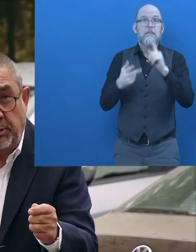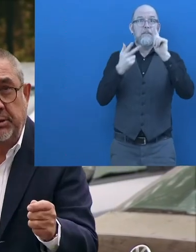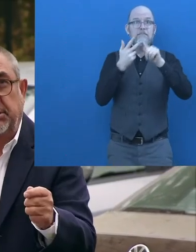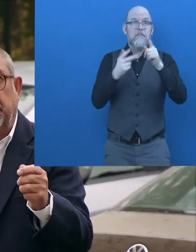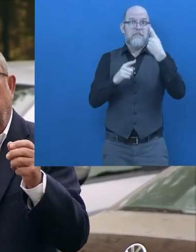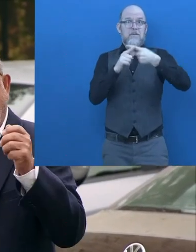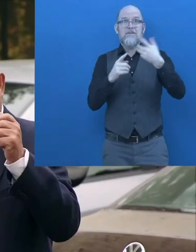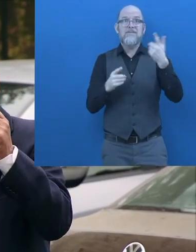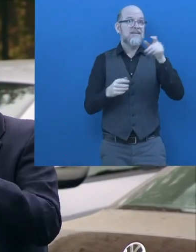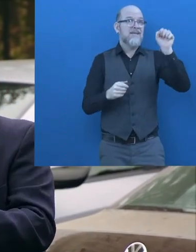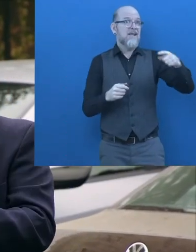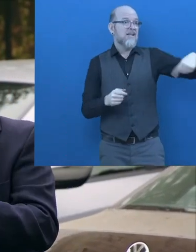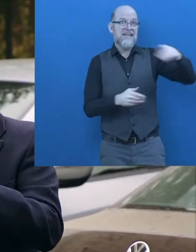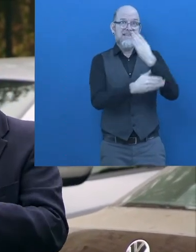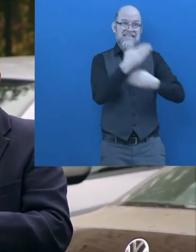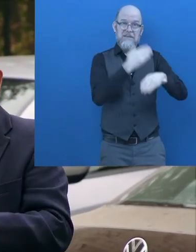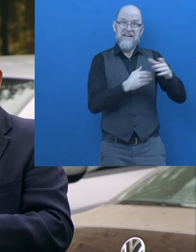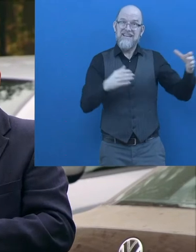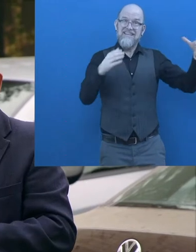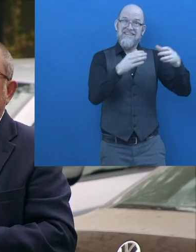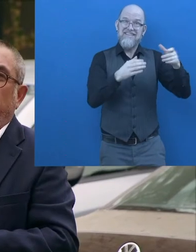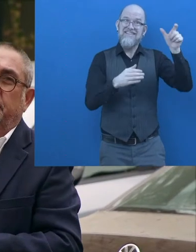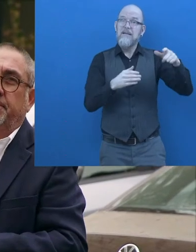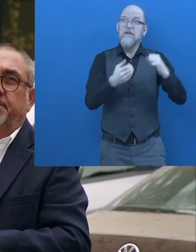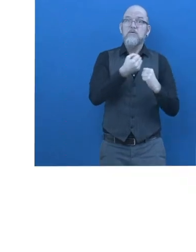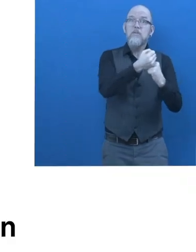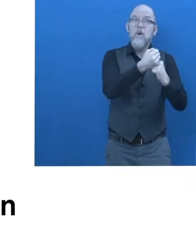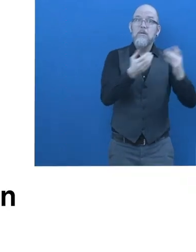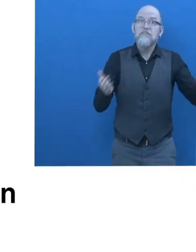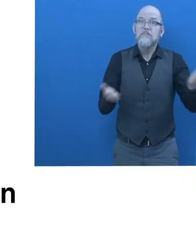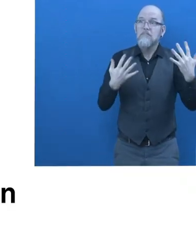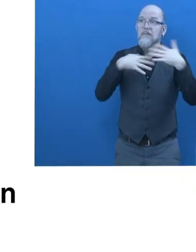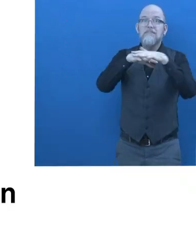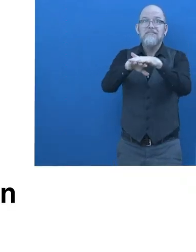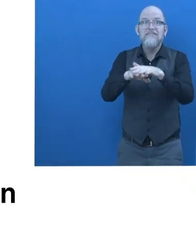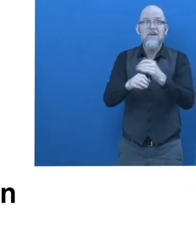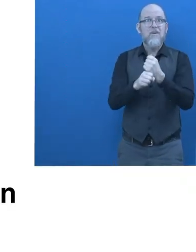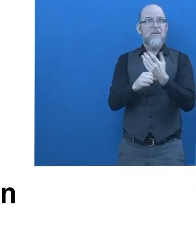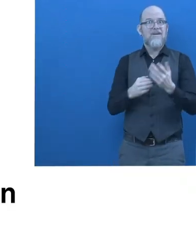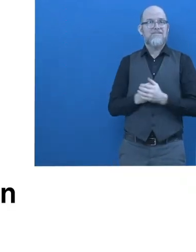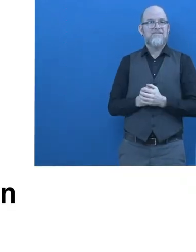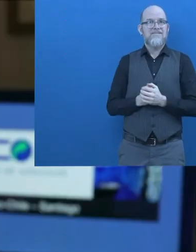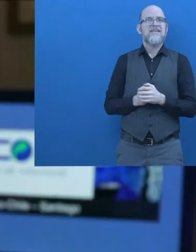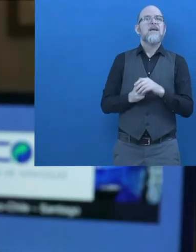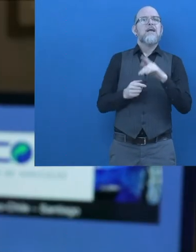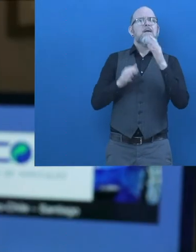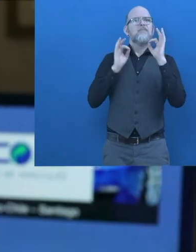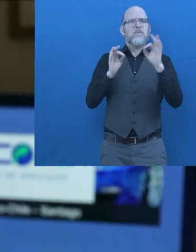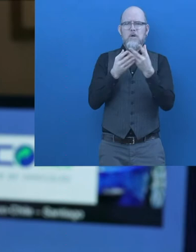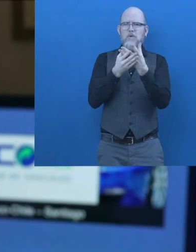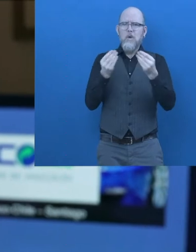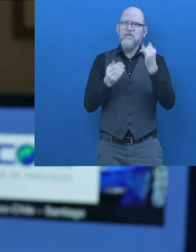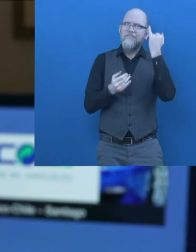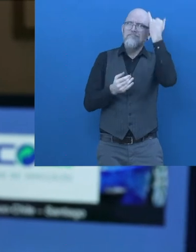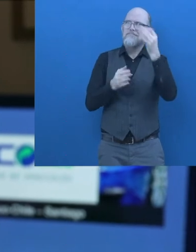importance of supporting labour inclusion. How did this solution help you? By supporting